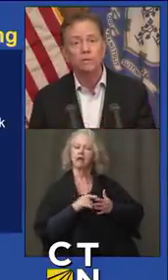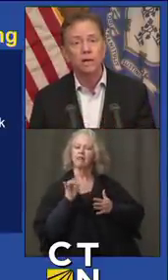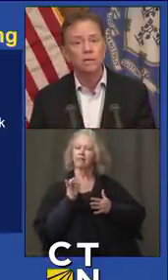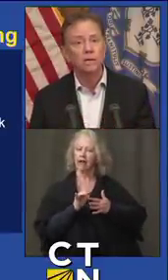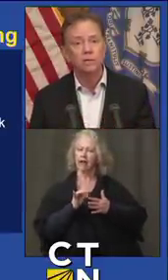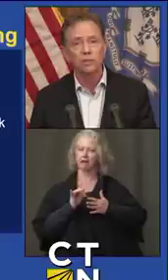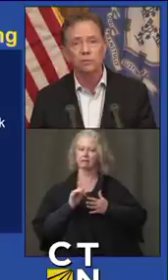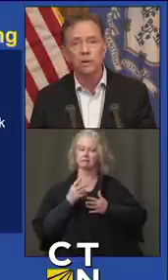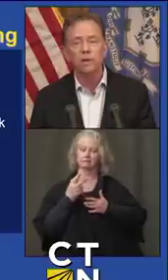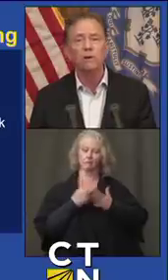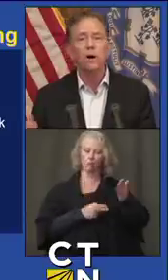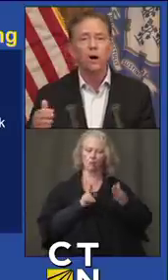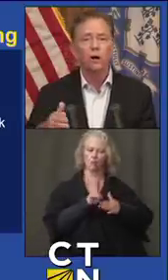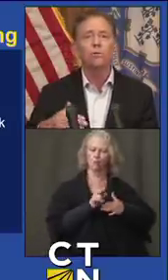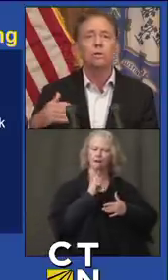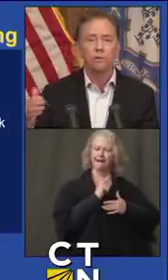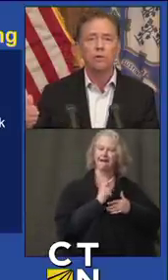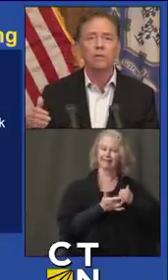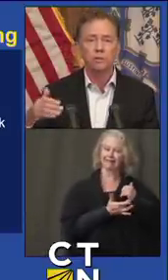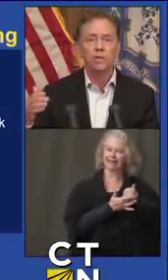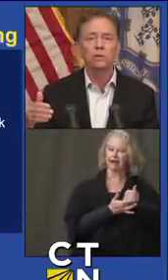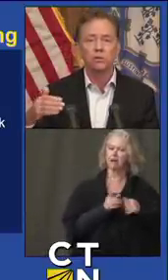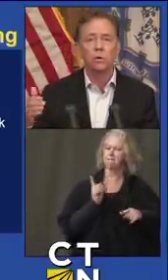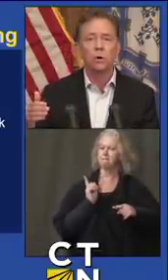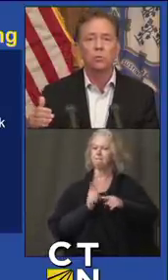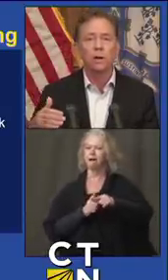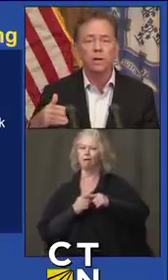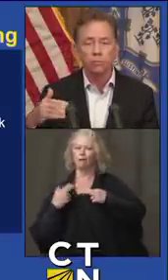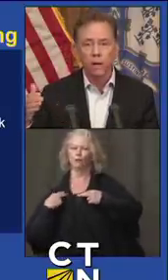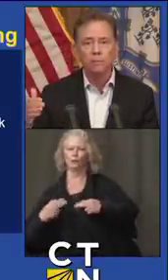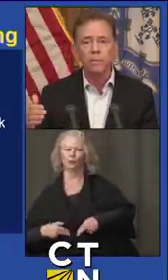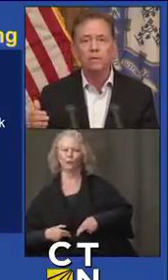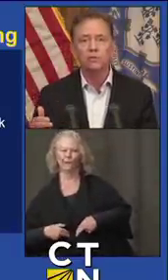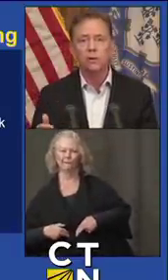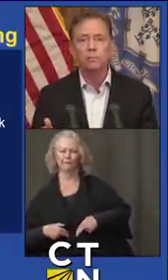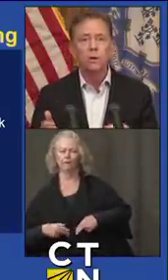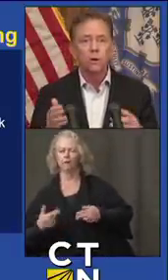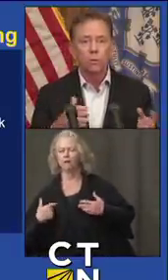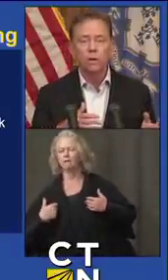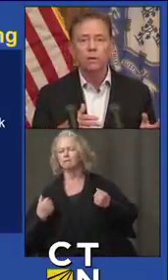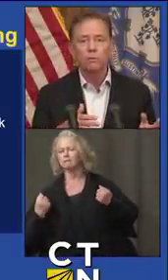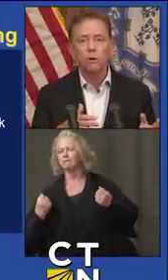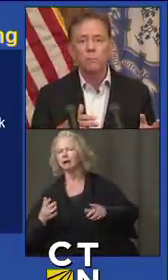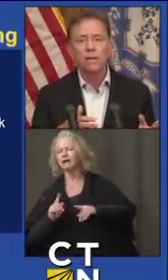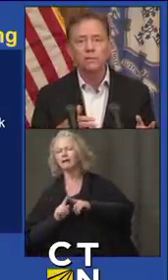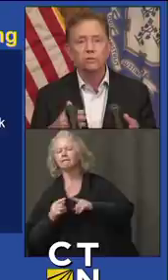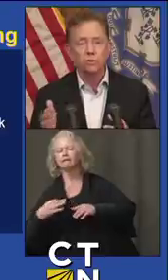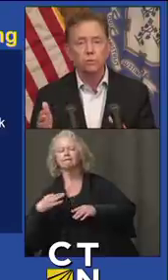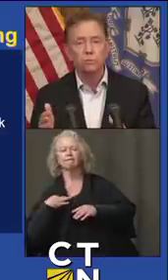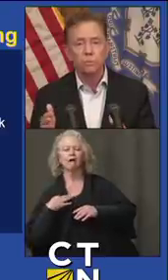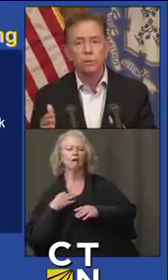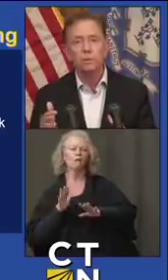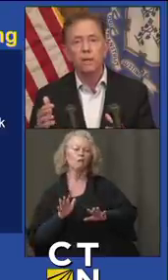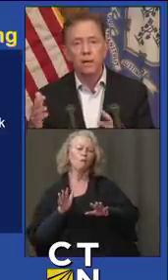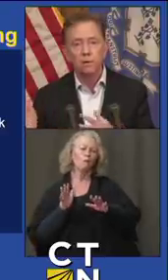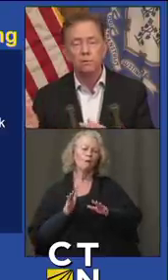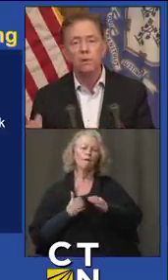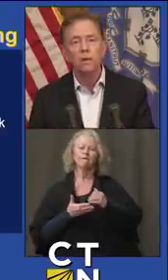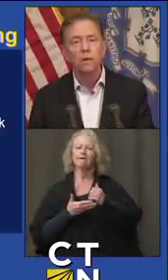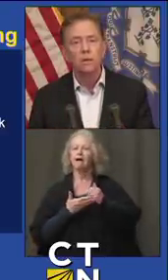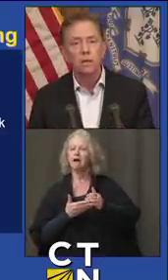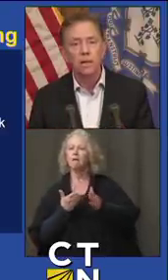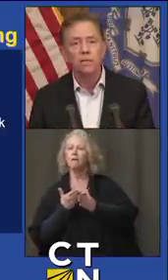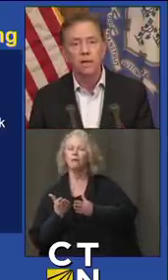with the technology. We have hundreds of volunteers already ramping this up, working through our amazing schools of public